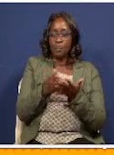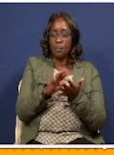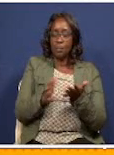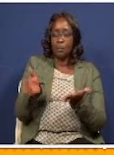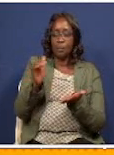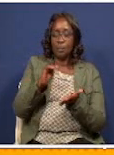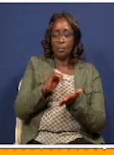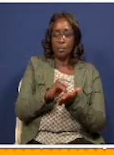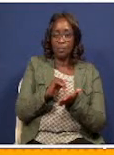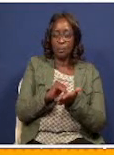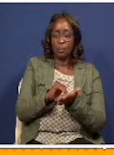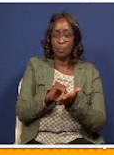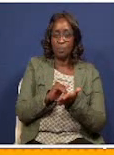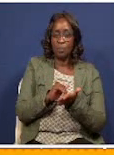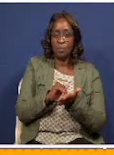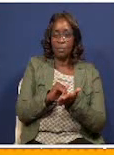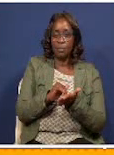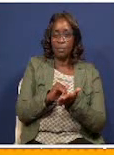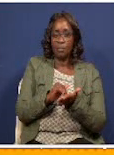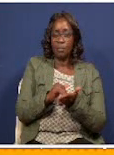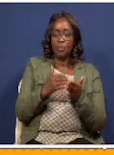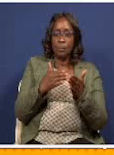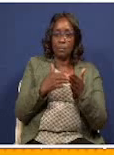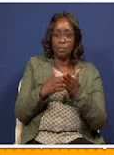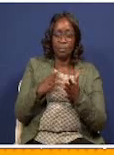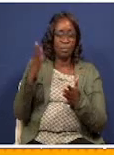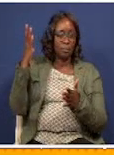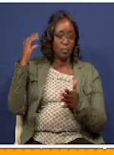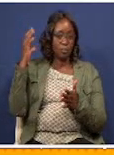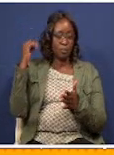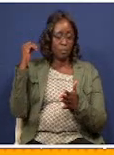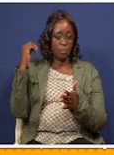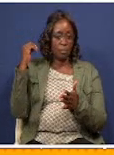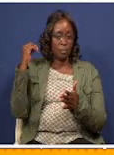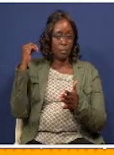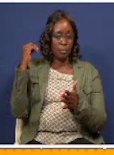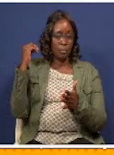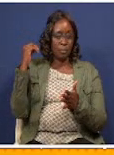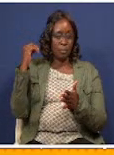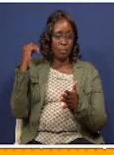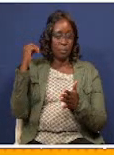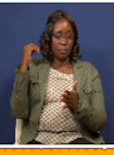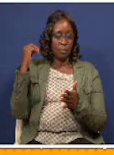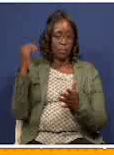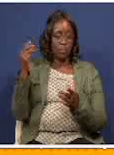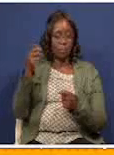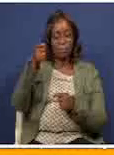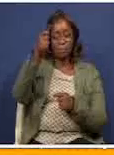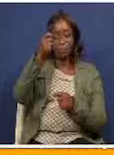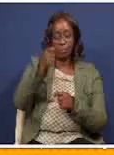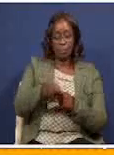Naringi, edira kinga udhikiribwe gambare na kuwa pake edira nende bakira la kiantuko ya kuita ugambibo. We